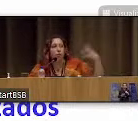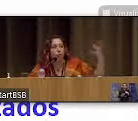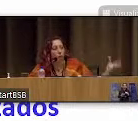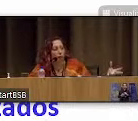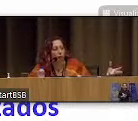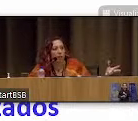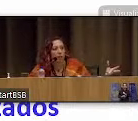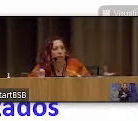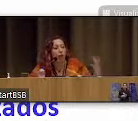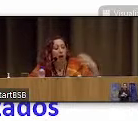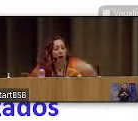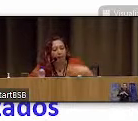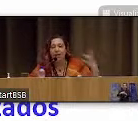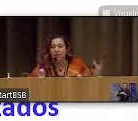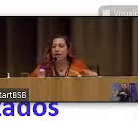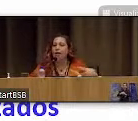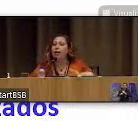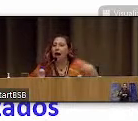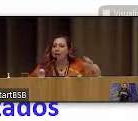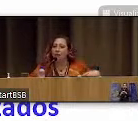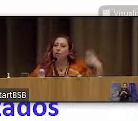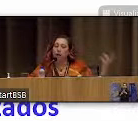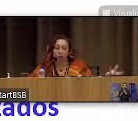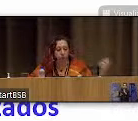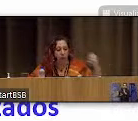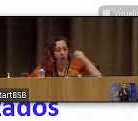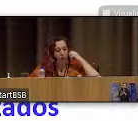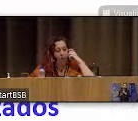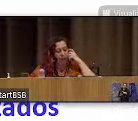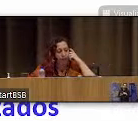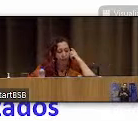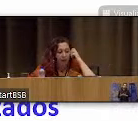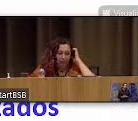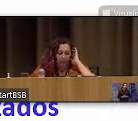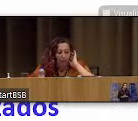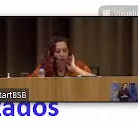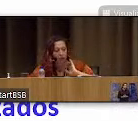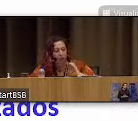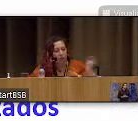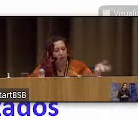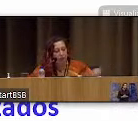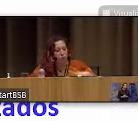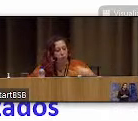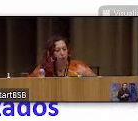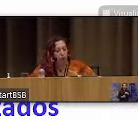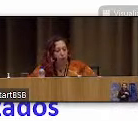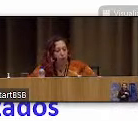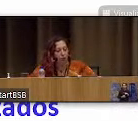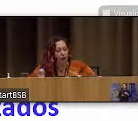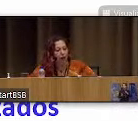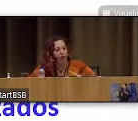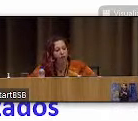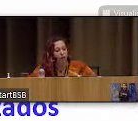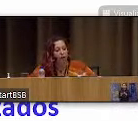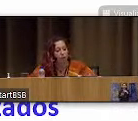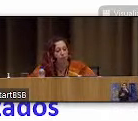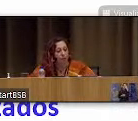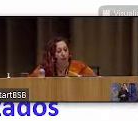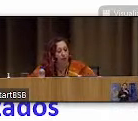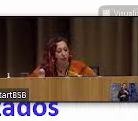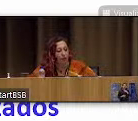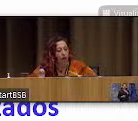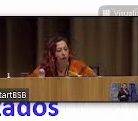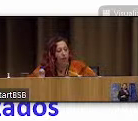had preeclampsia and they didn't have any symptoms for COVID. So we had patients that